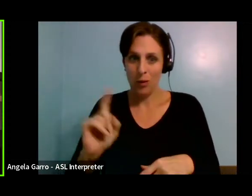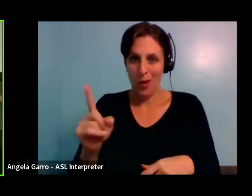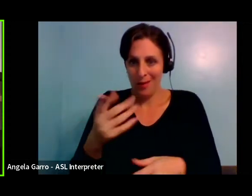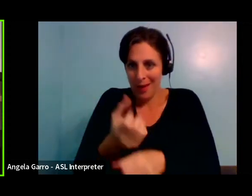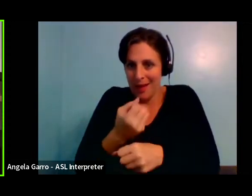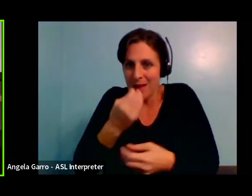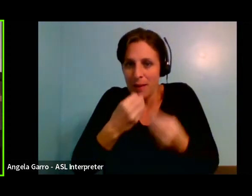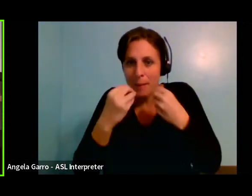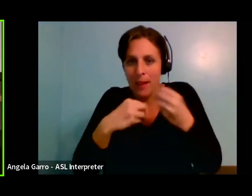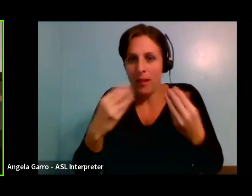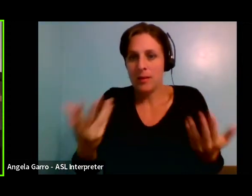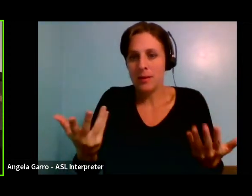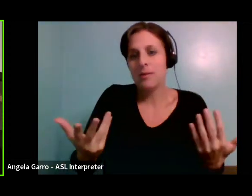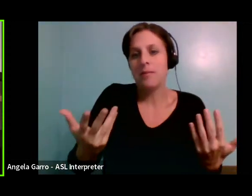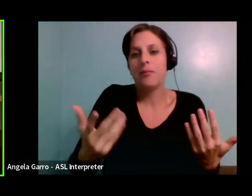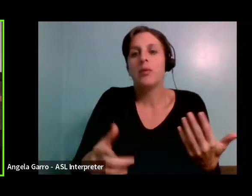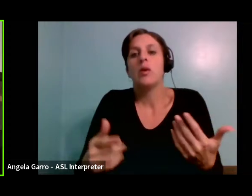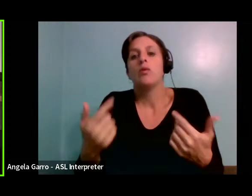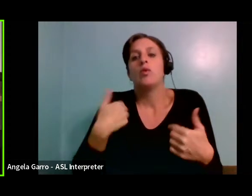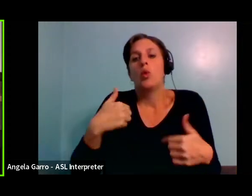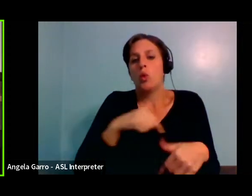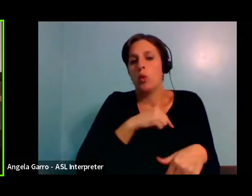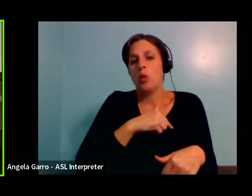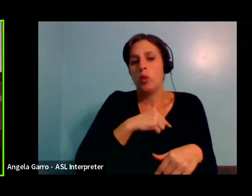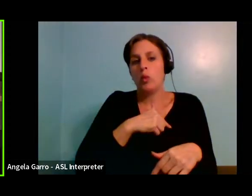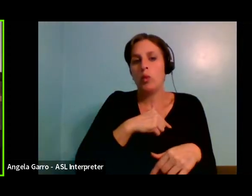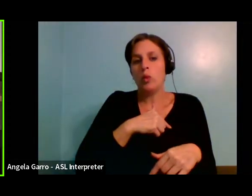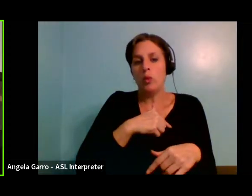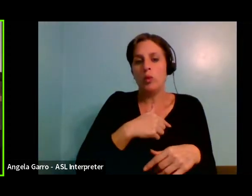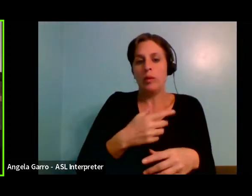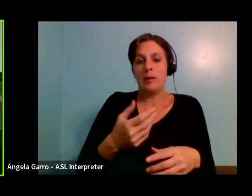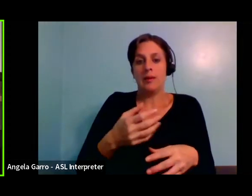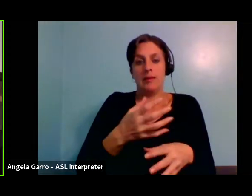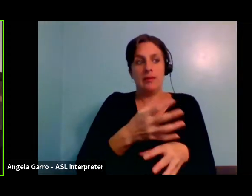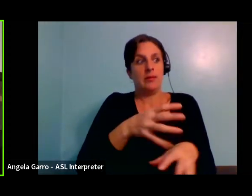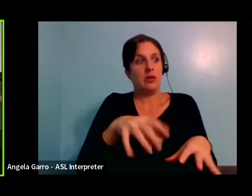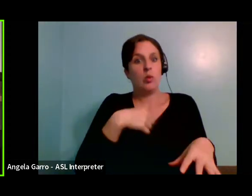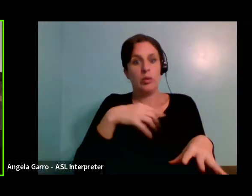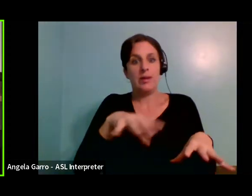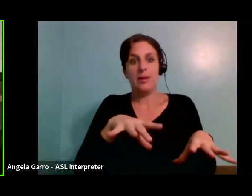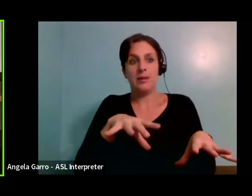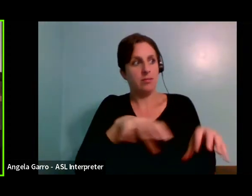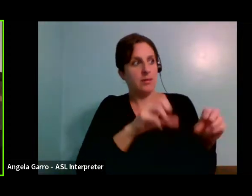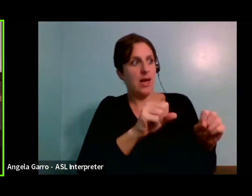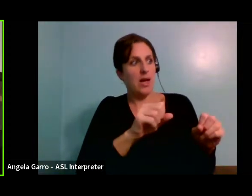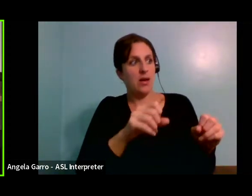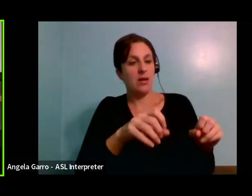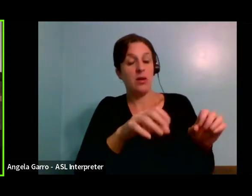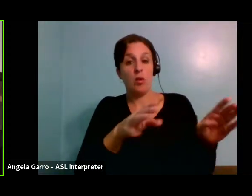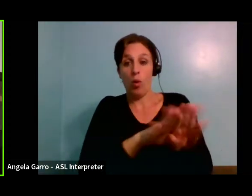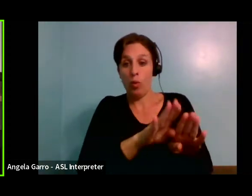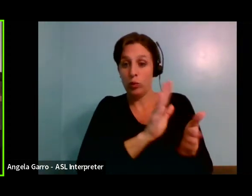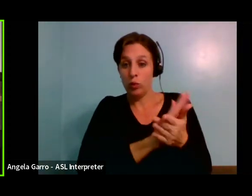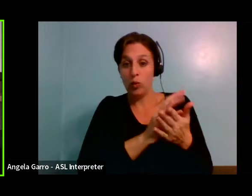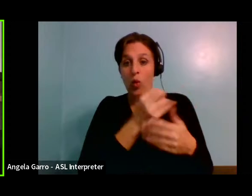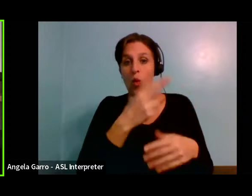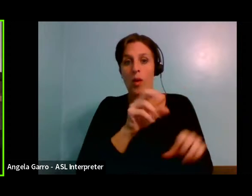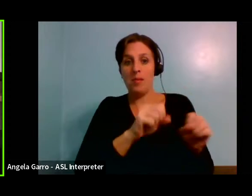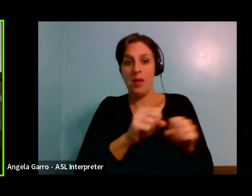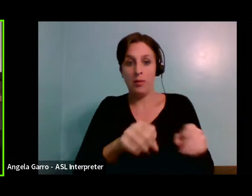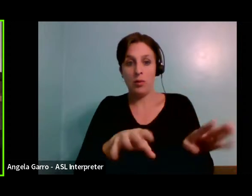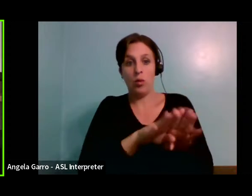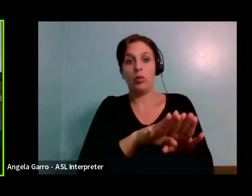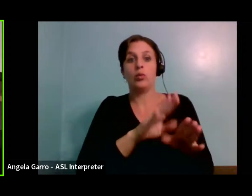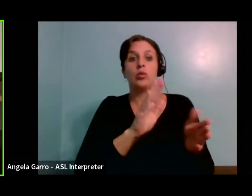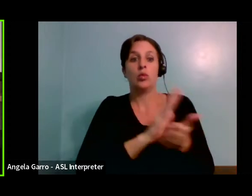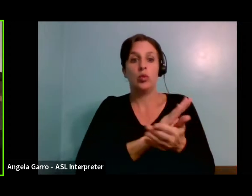meals. So we take closure of school or the possibility of closure of school very, very seriously. When we've had to do it